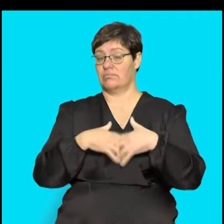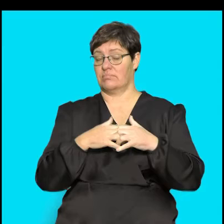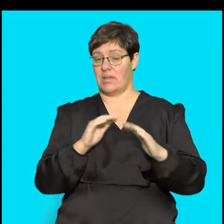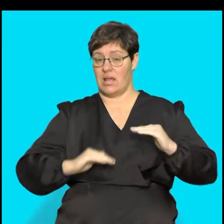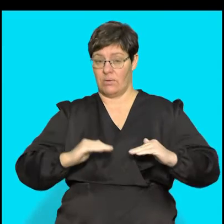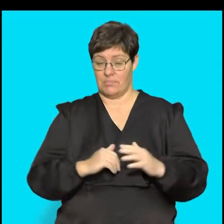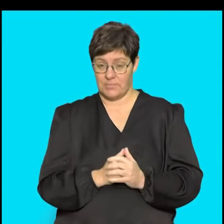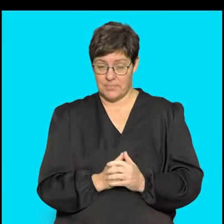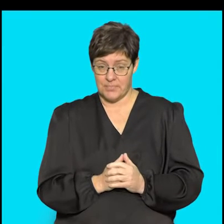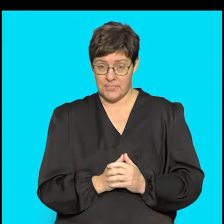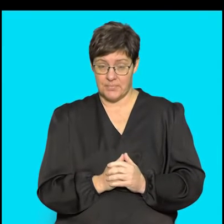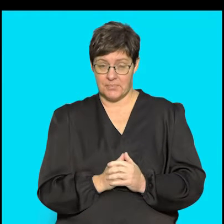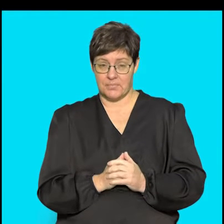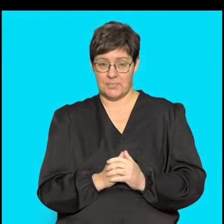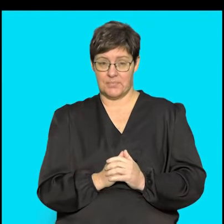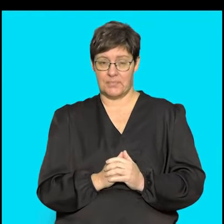equilibrium.